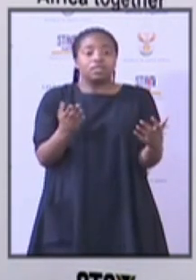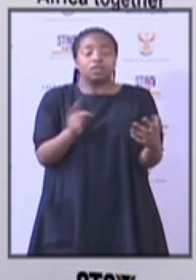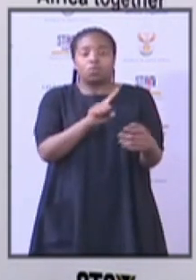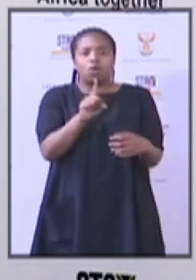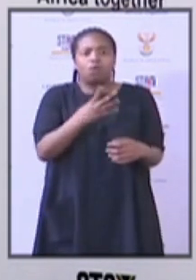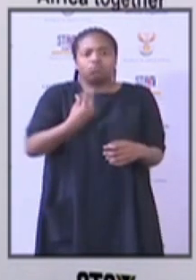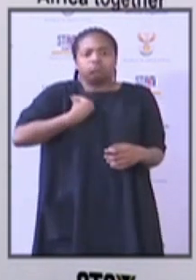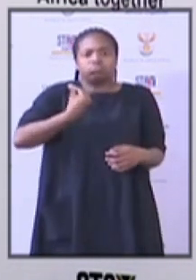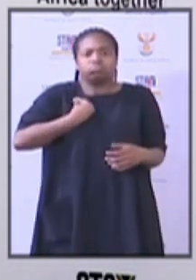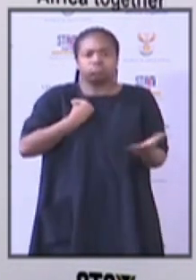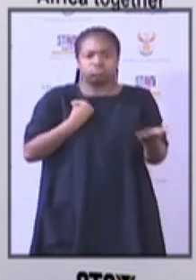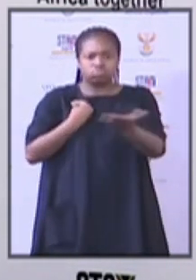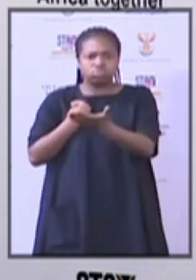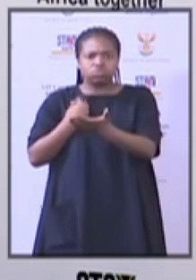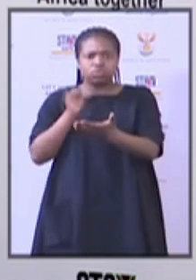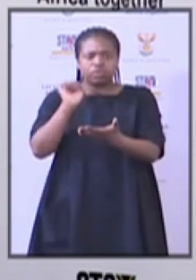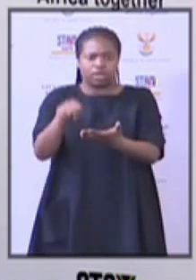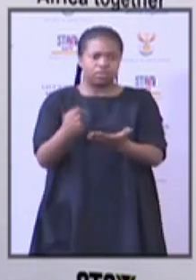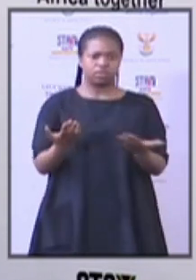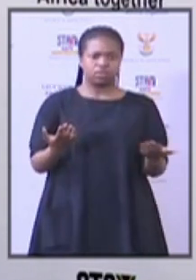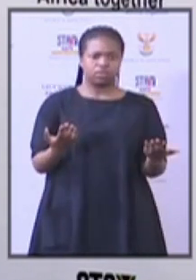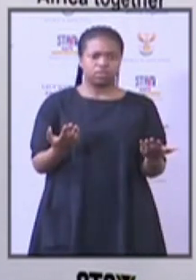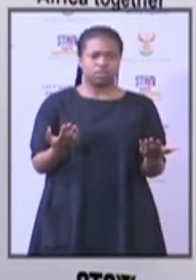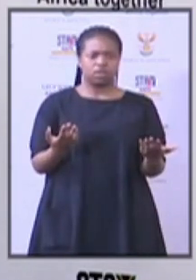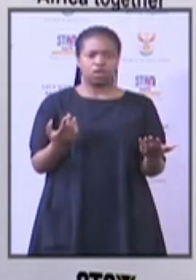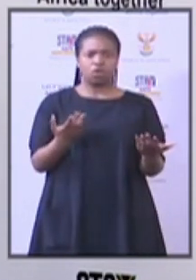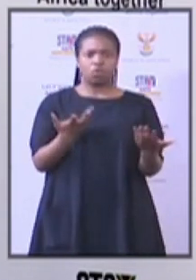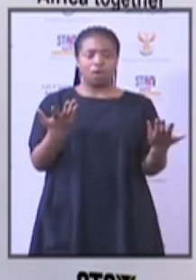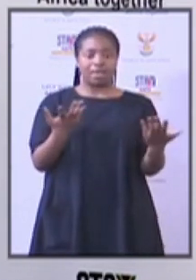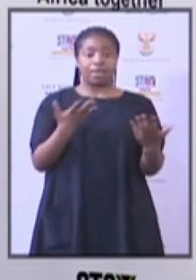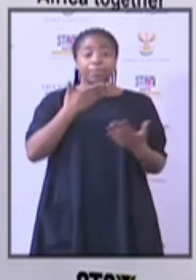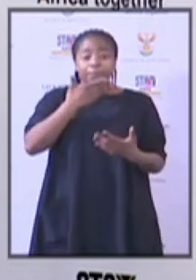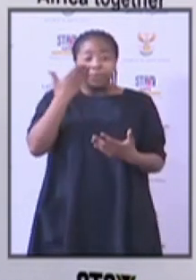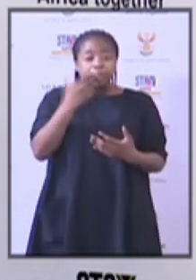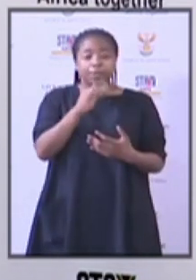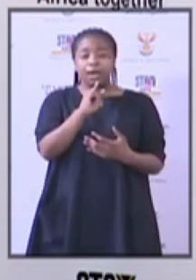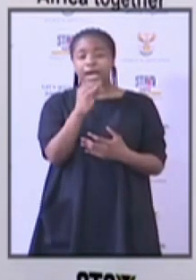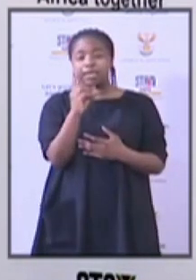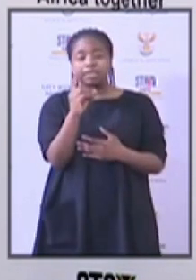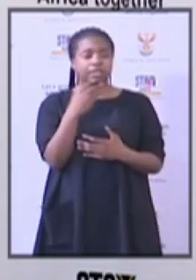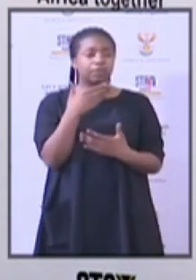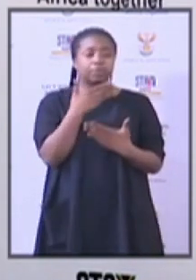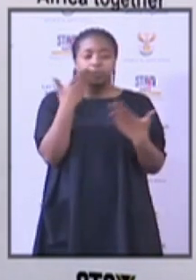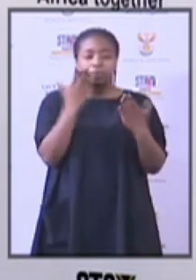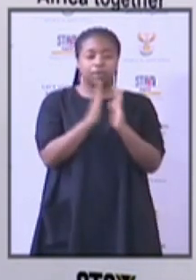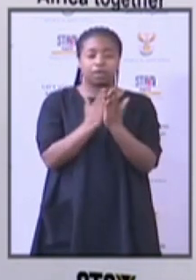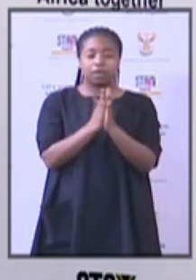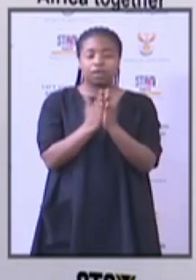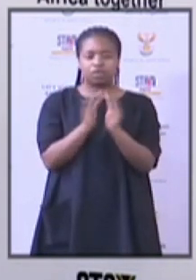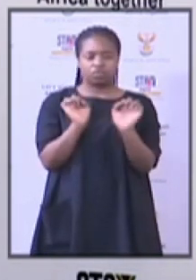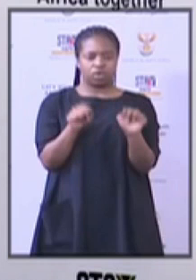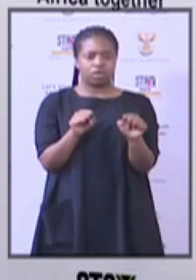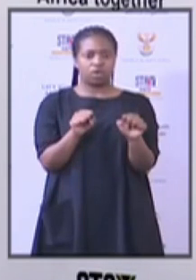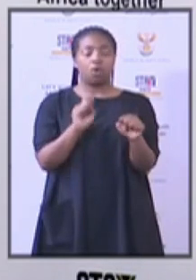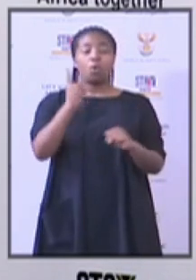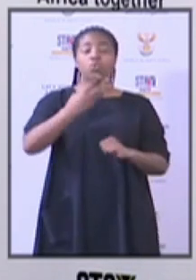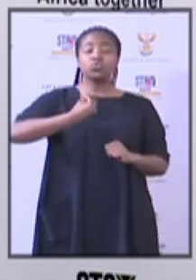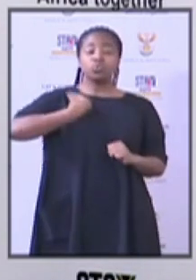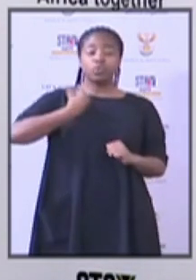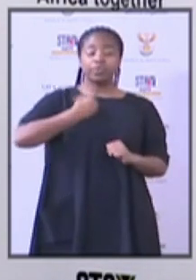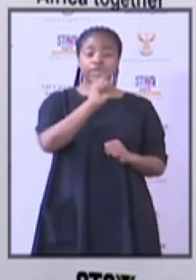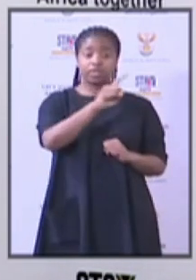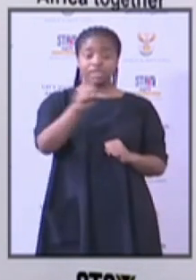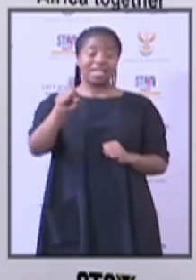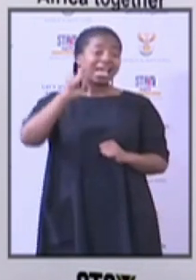moka kore ke bana ba ka moka ba fitlhela mengwage lesome le tselelang. All the youngsters who are